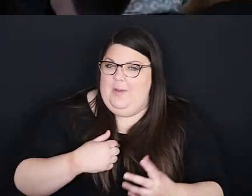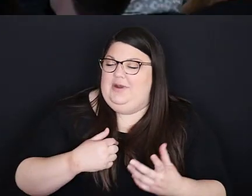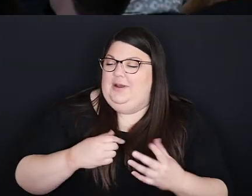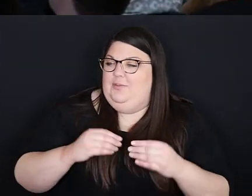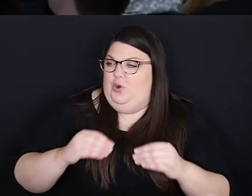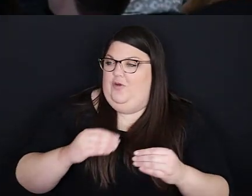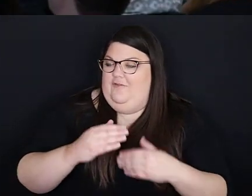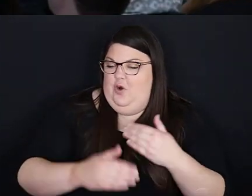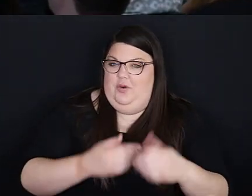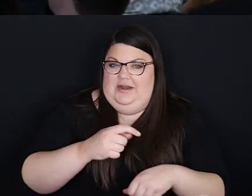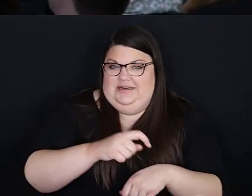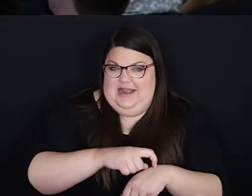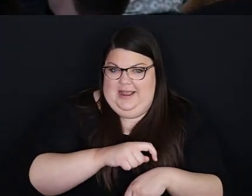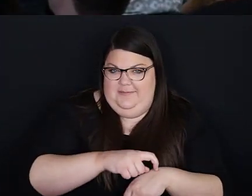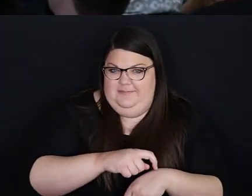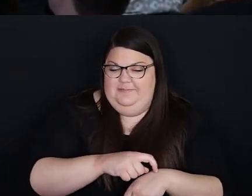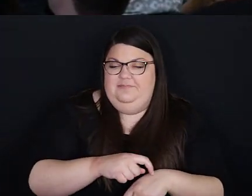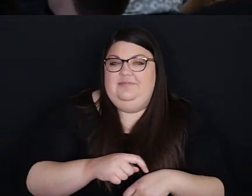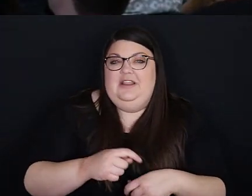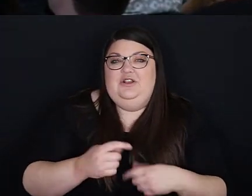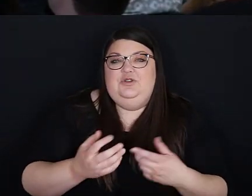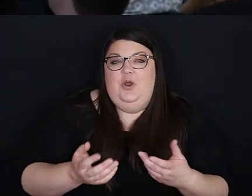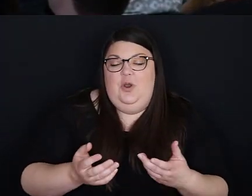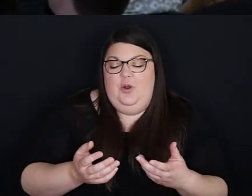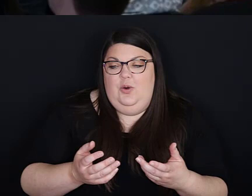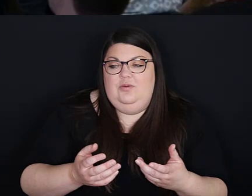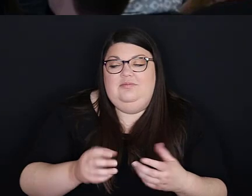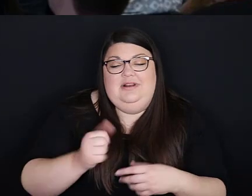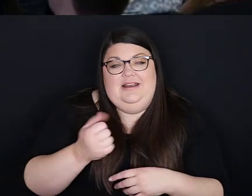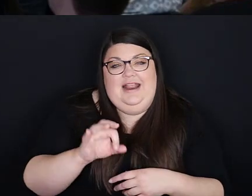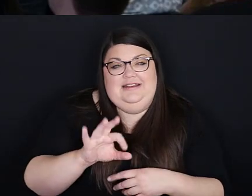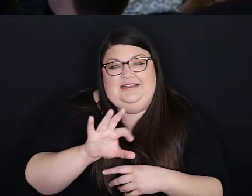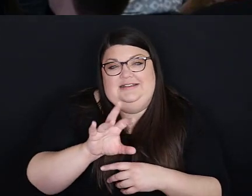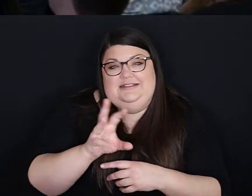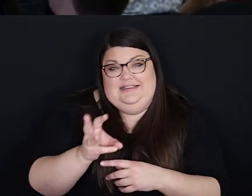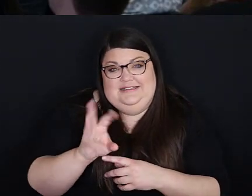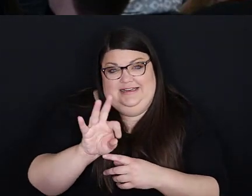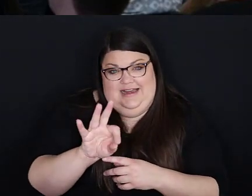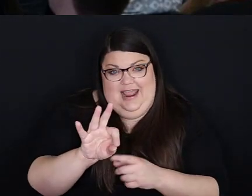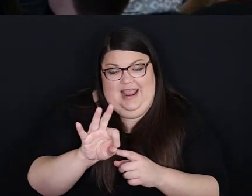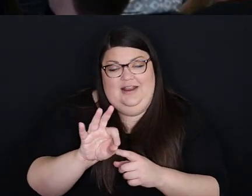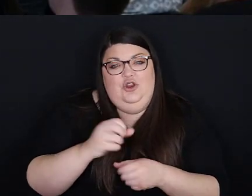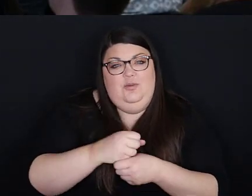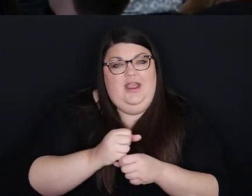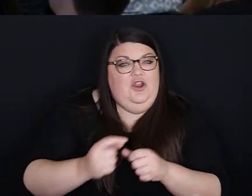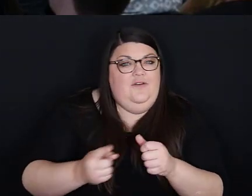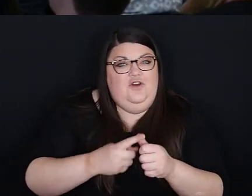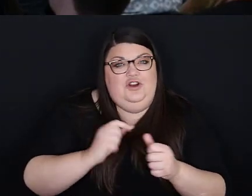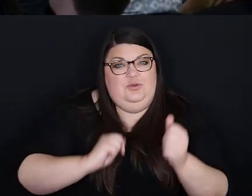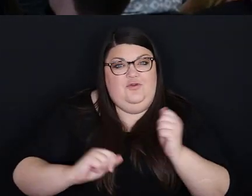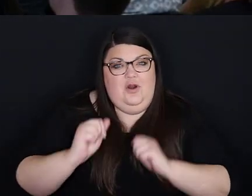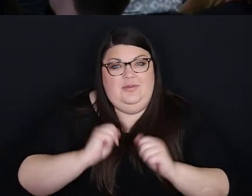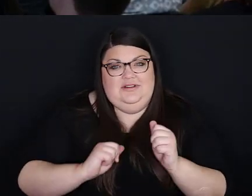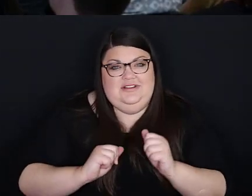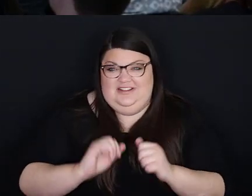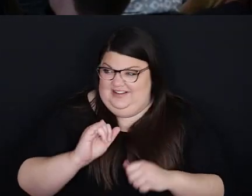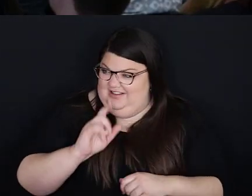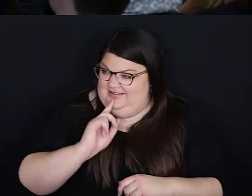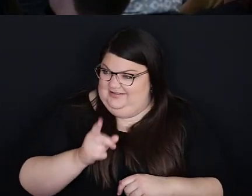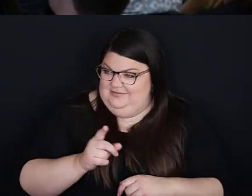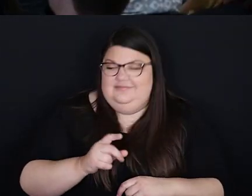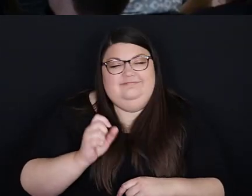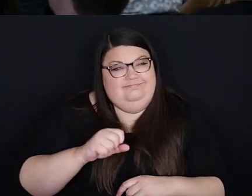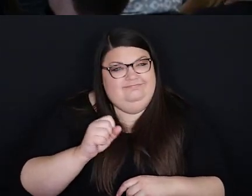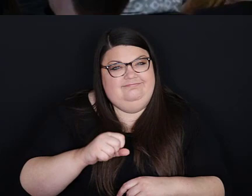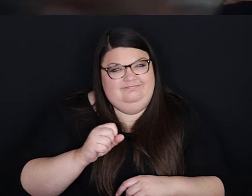move us forward in time. So in 1969 you make your first performances. Did I? Yeah, you did.